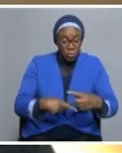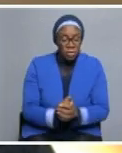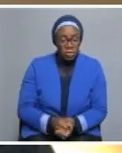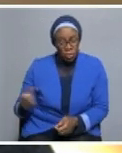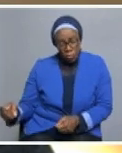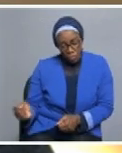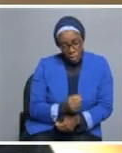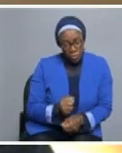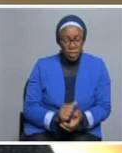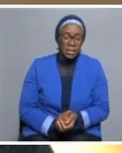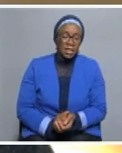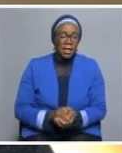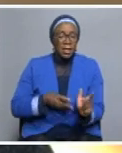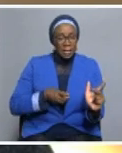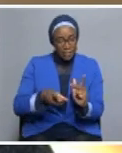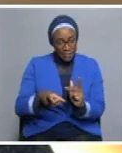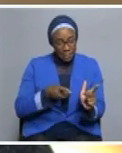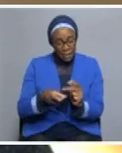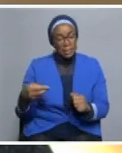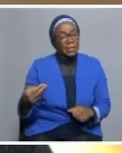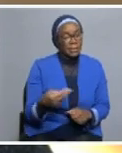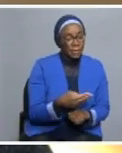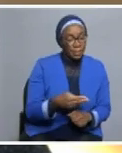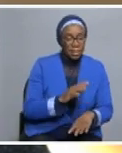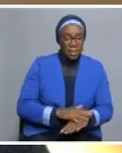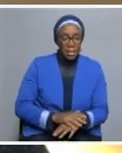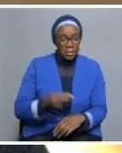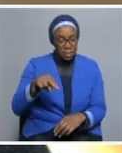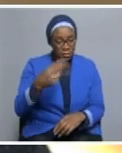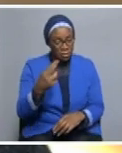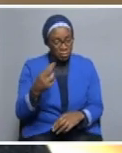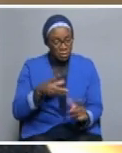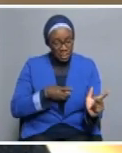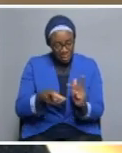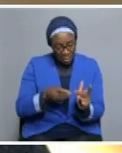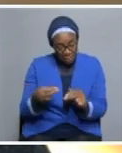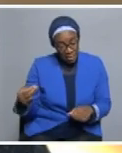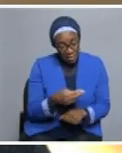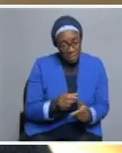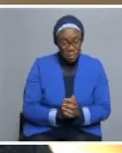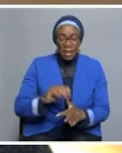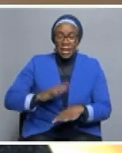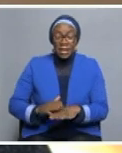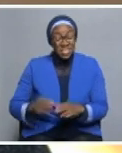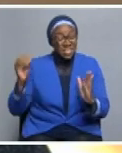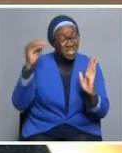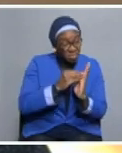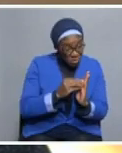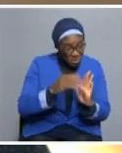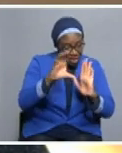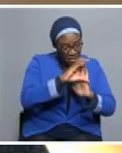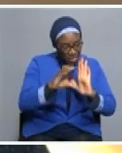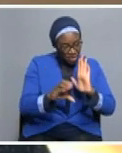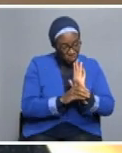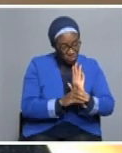General of Corruption Commission, and that's outlined in the Constitution. In a nutshell, the